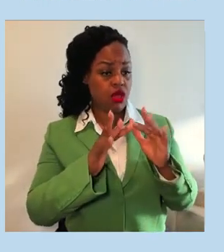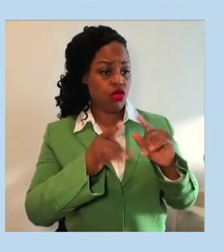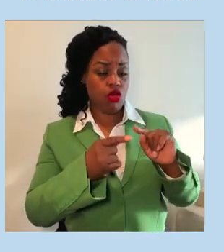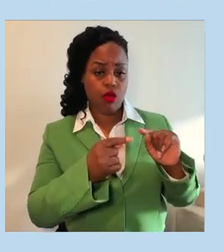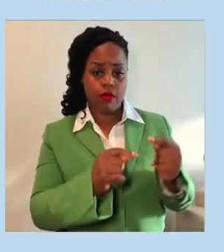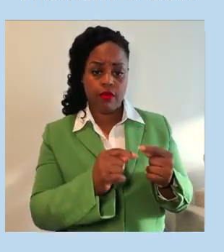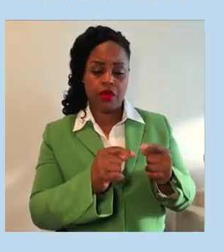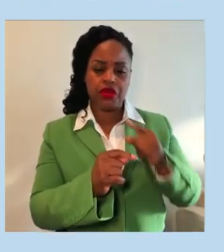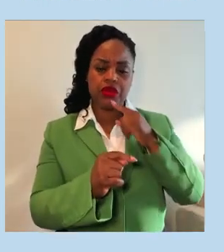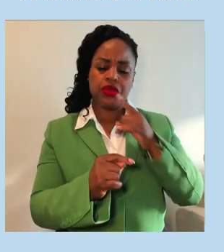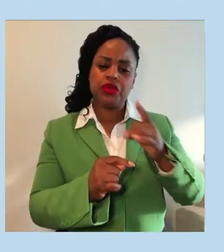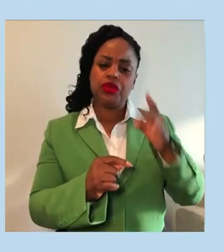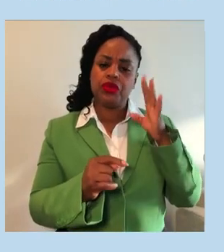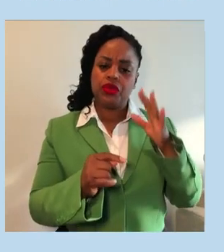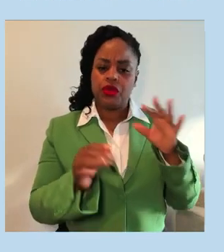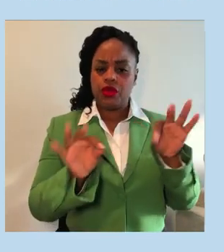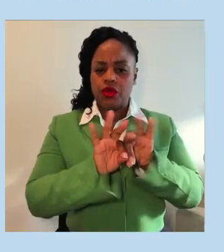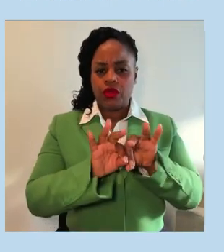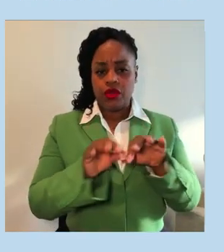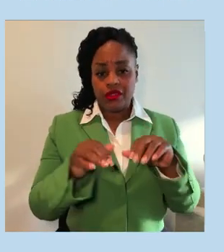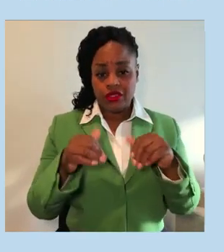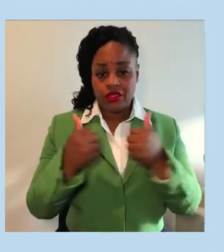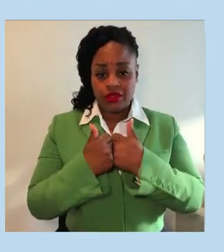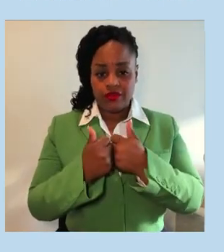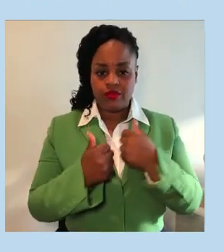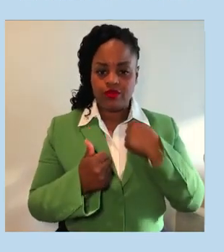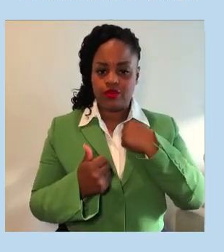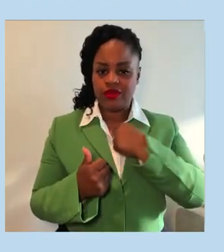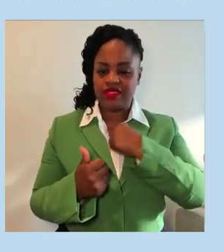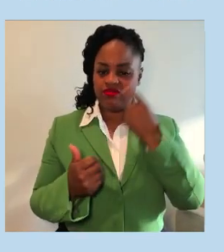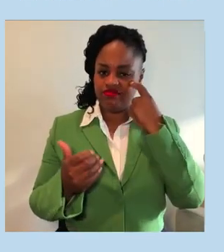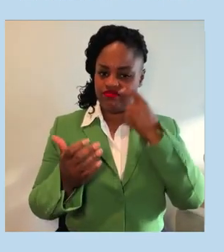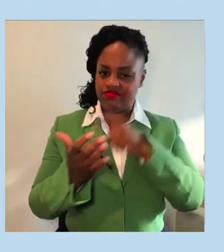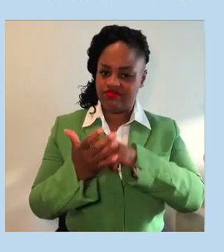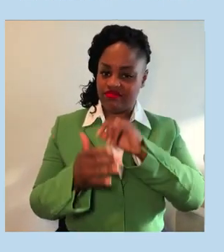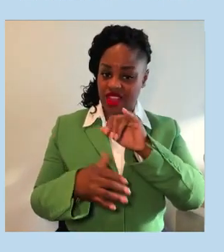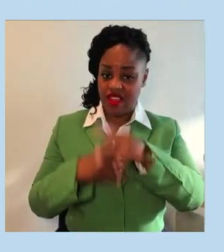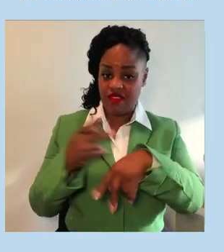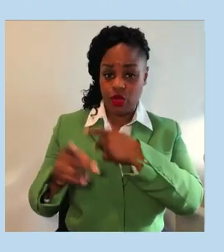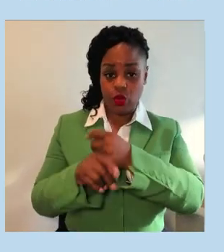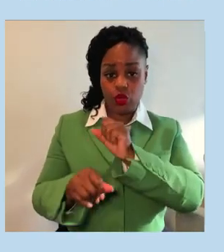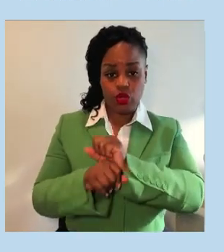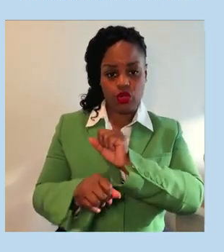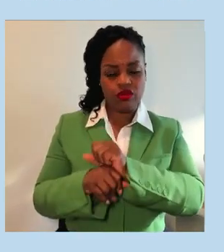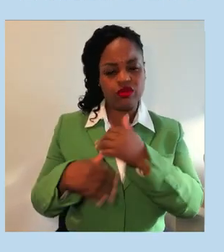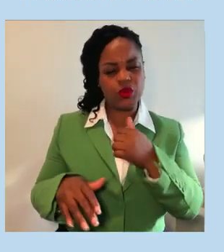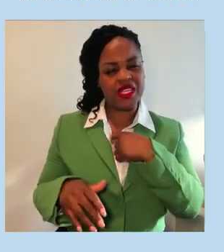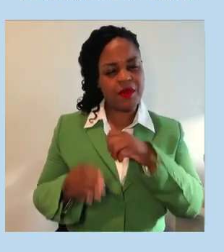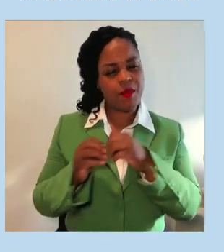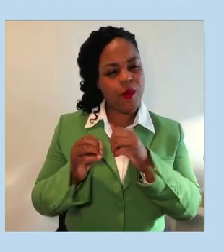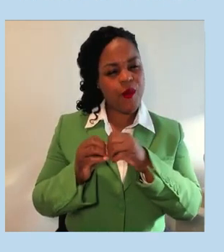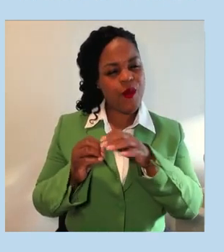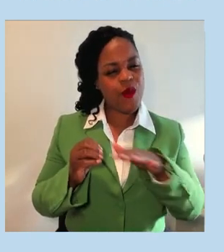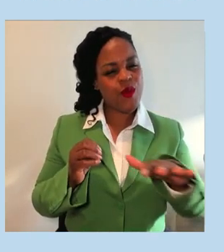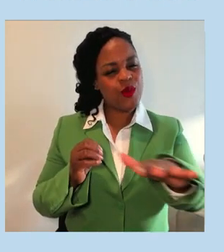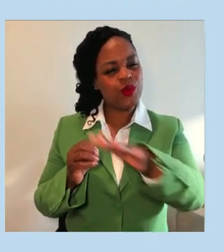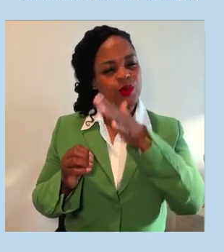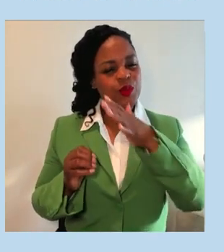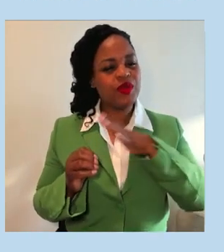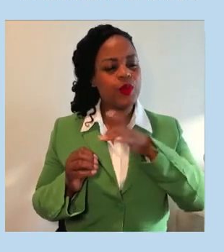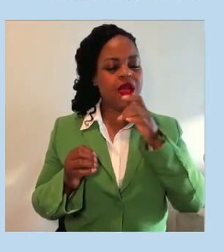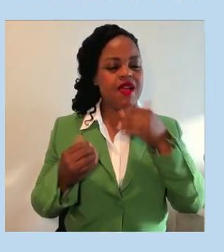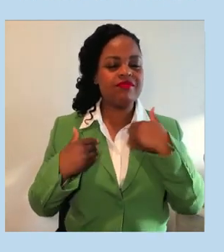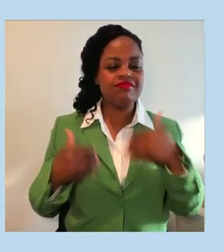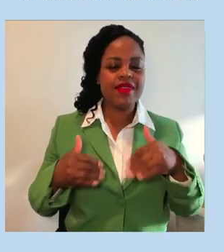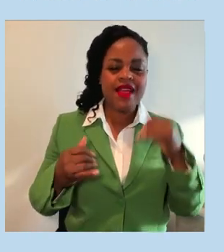powerfully illustrates, we need women's ideas, we need women's talents. And when they're excluded, overlooked, or ignored, we all lose